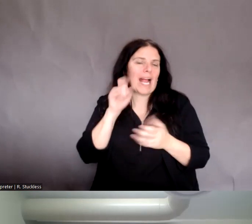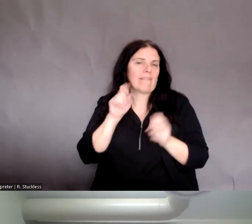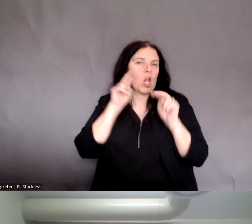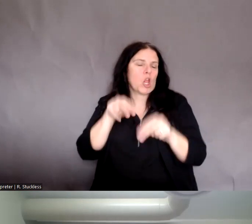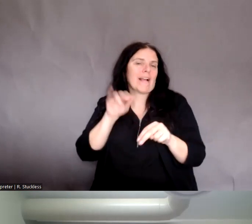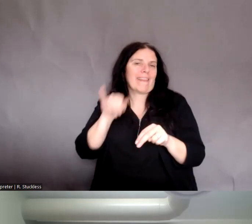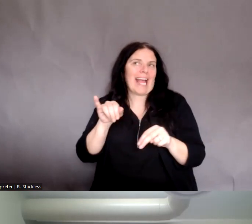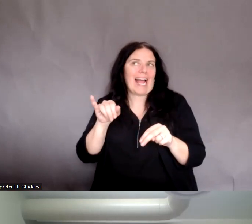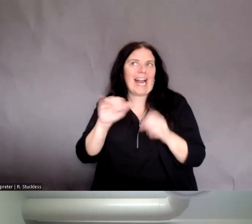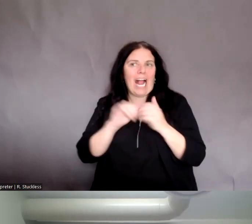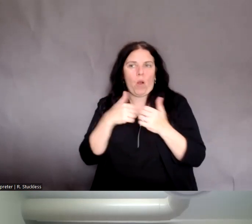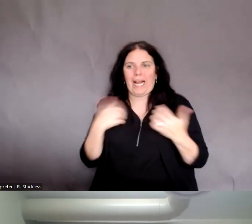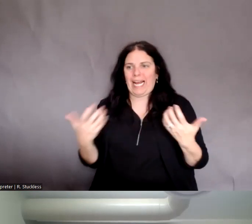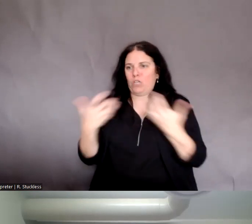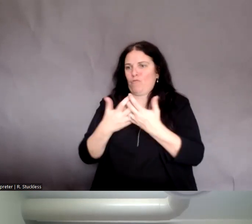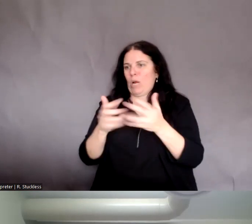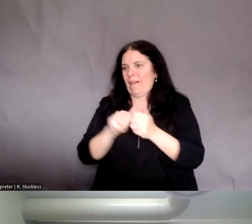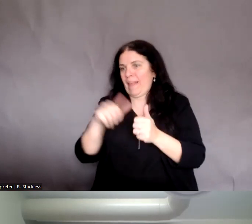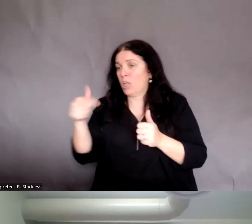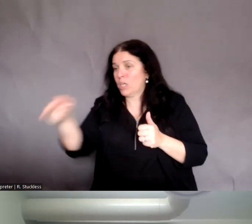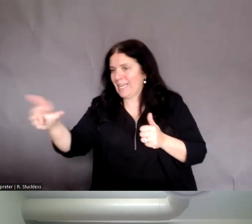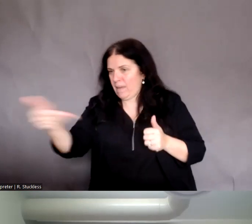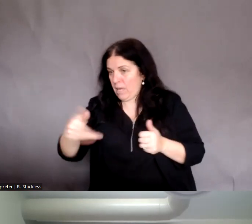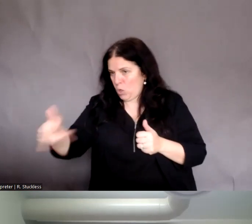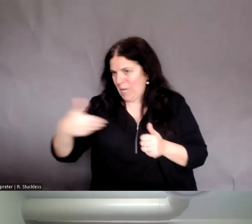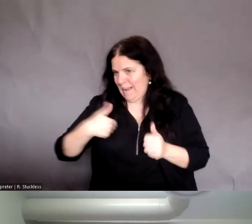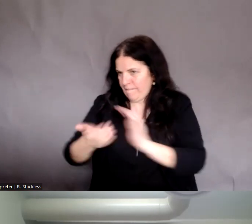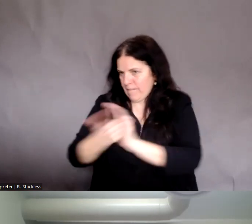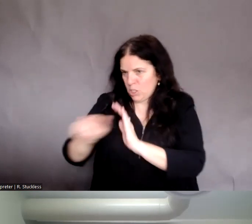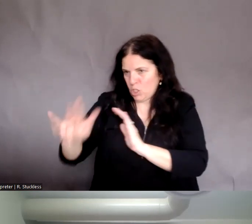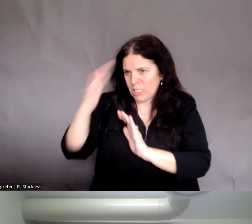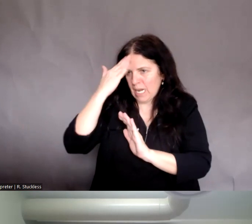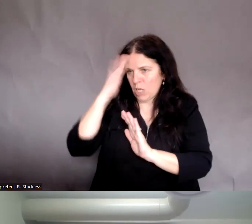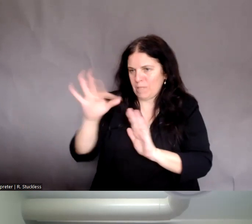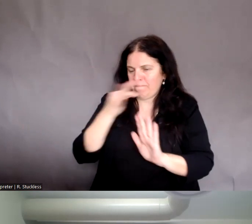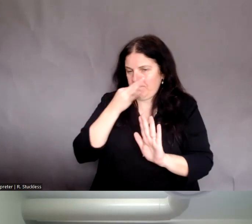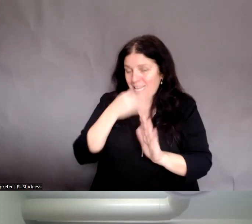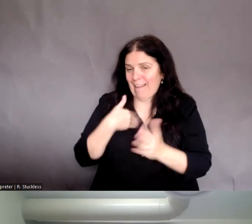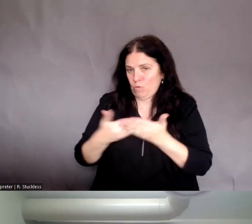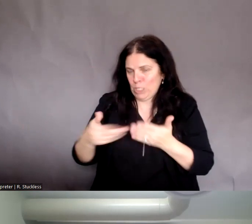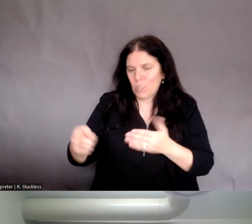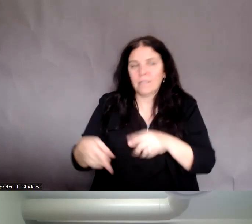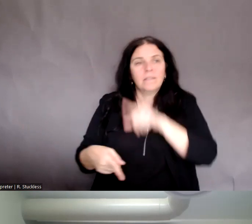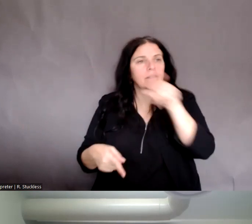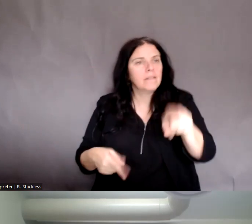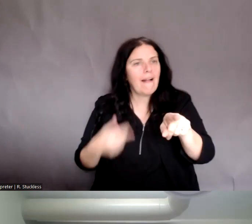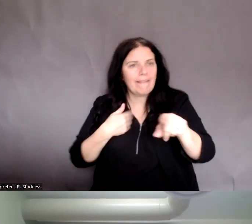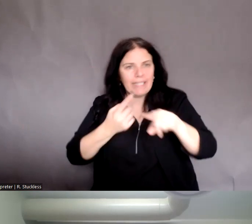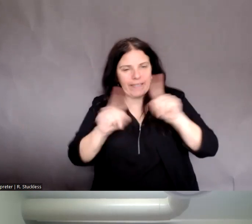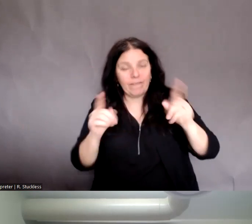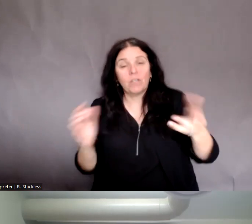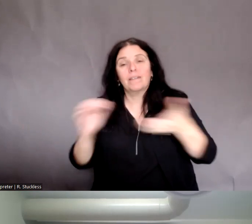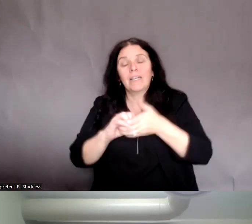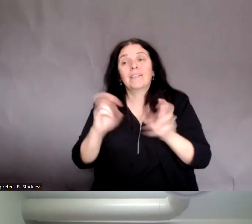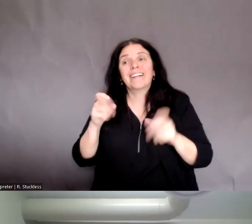integrative piece where someone else can bring something to the table, so that that program ultimately